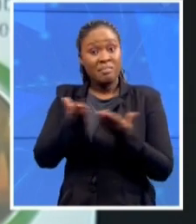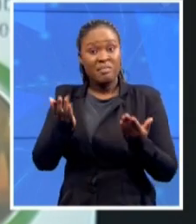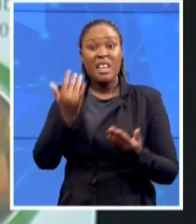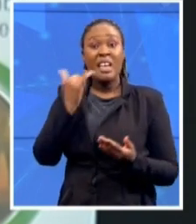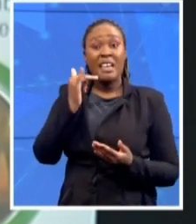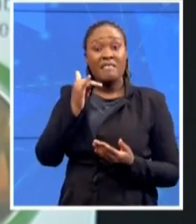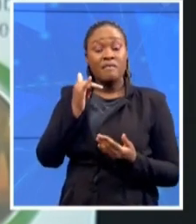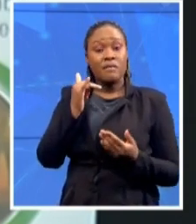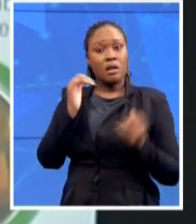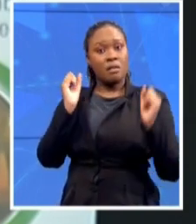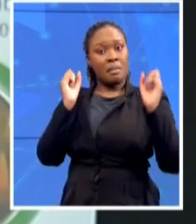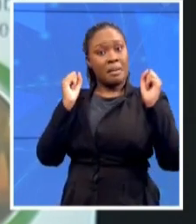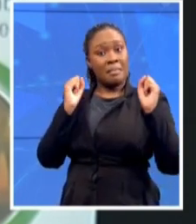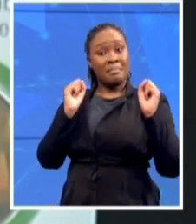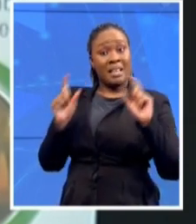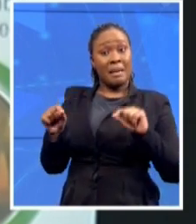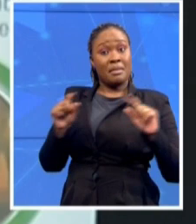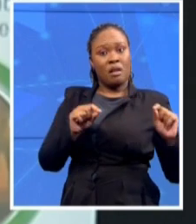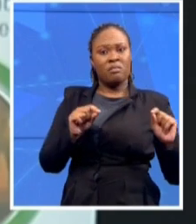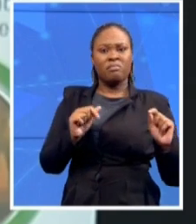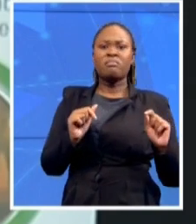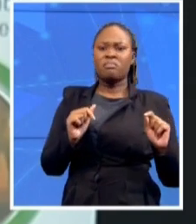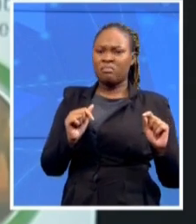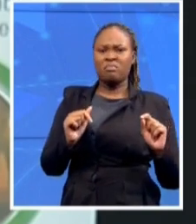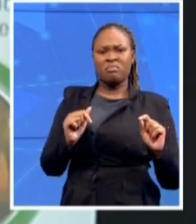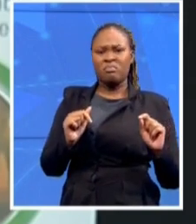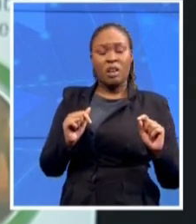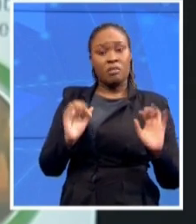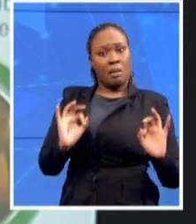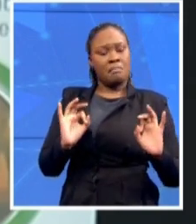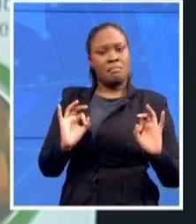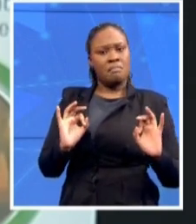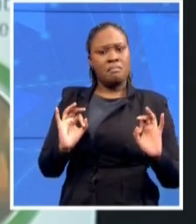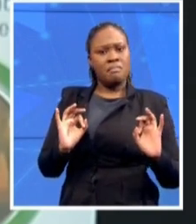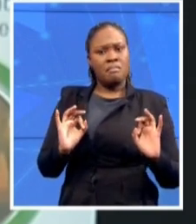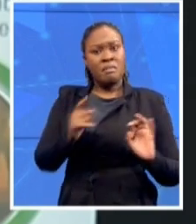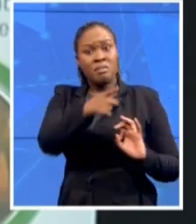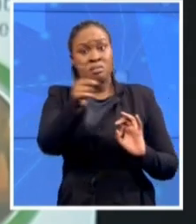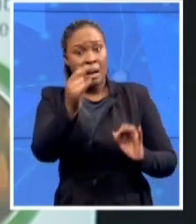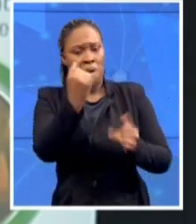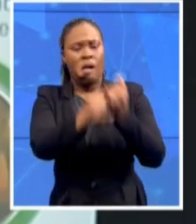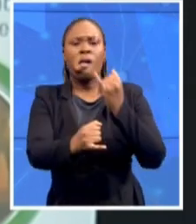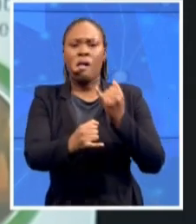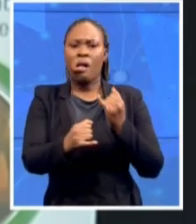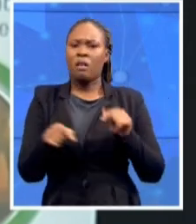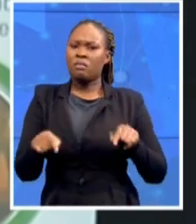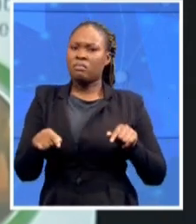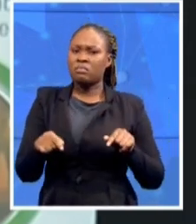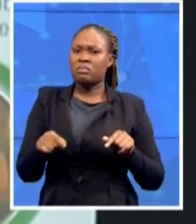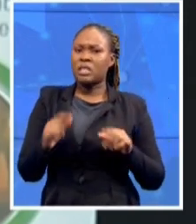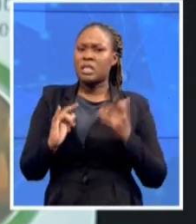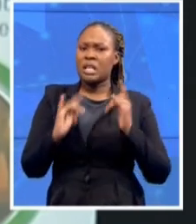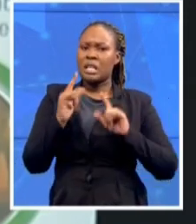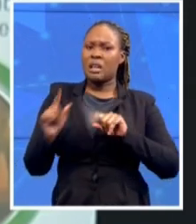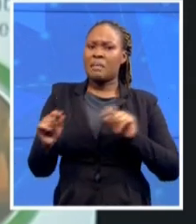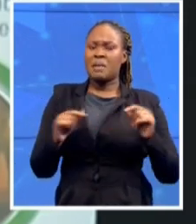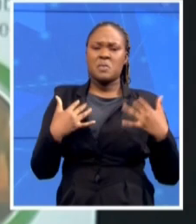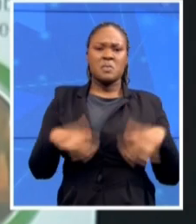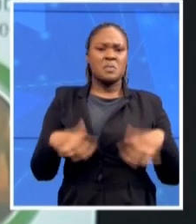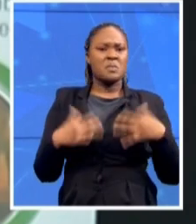are wrong. The City of Cape Town has a strong record of paying its vendors exactly what we owe